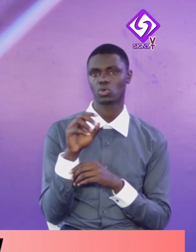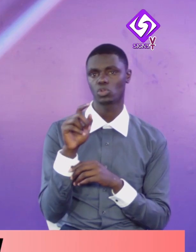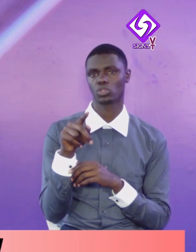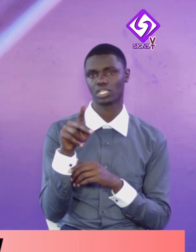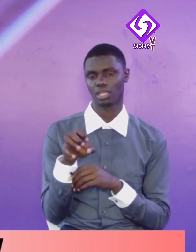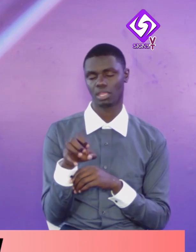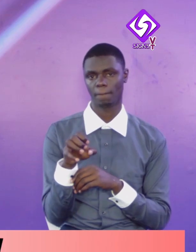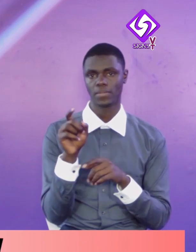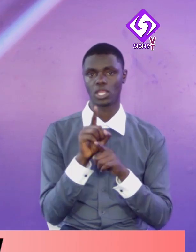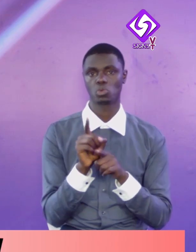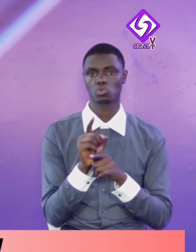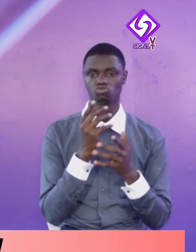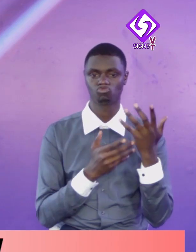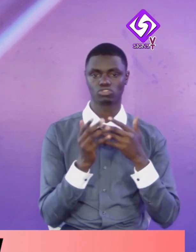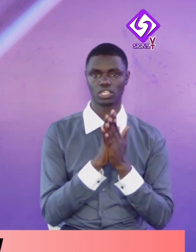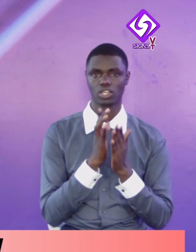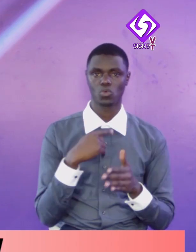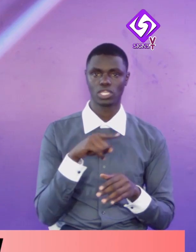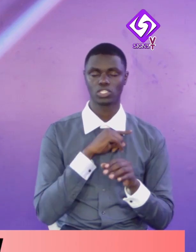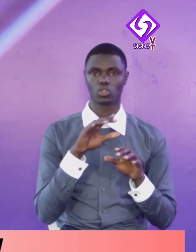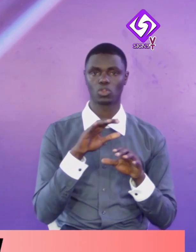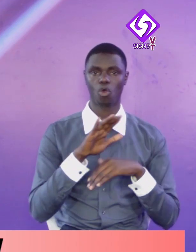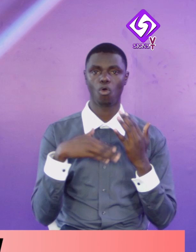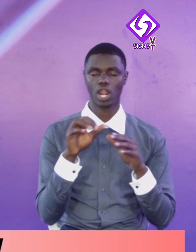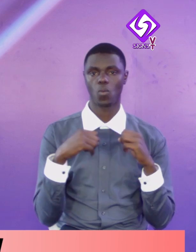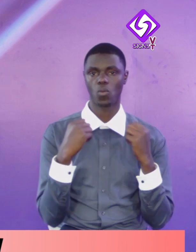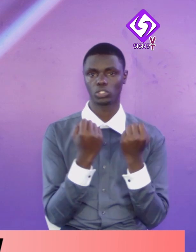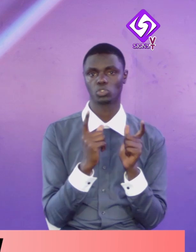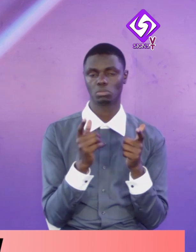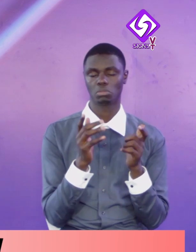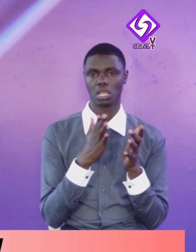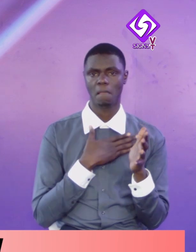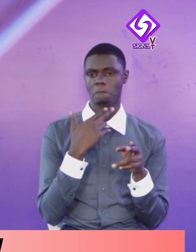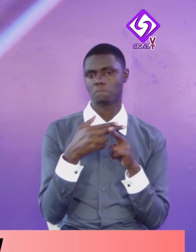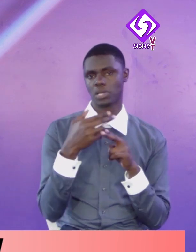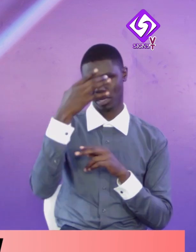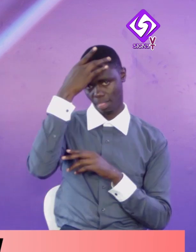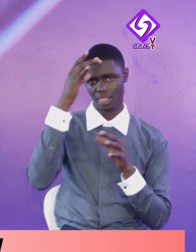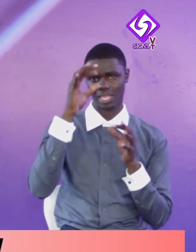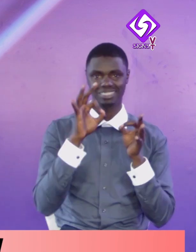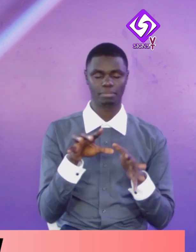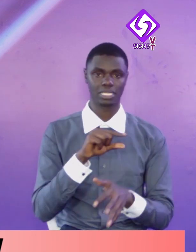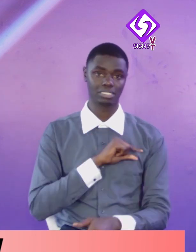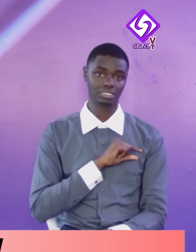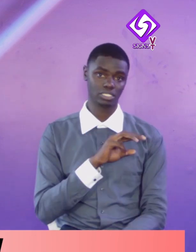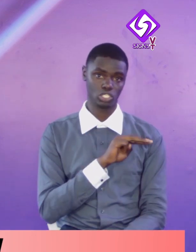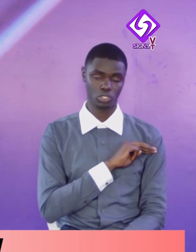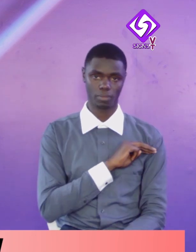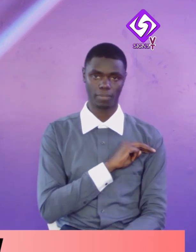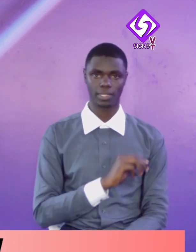www.sciencetv.co.ke, and also interact with us on all our social media platforms. My name is Chris Mololo. Our sign language interpreter